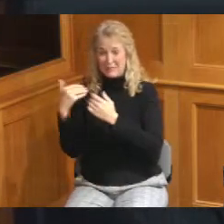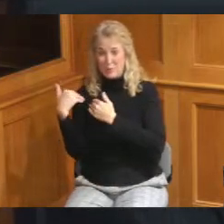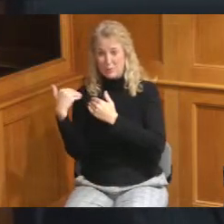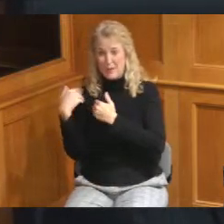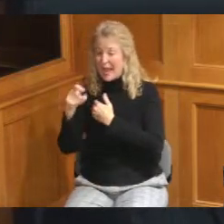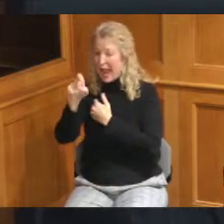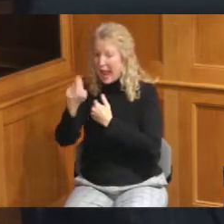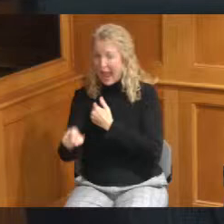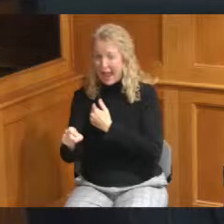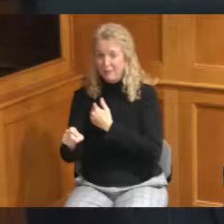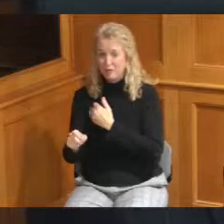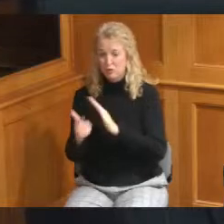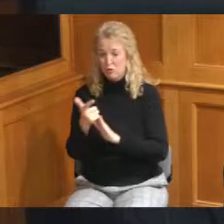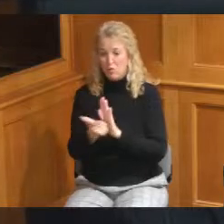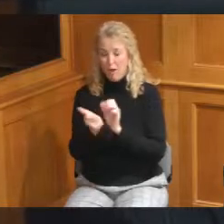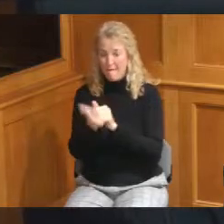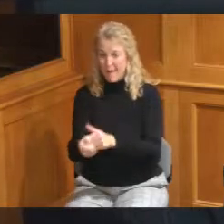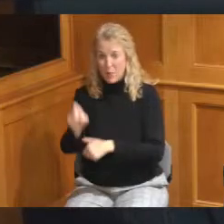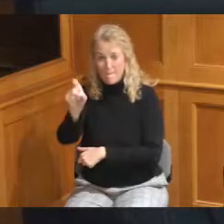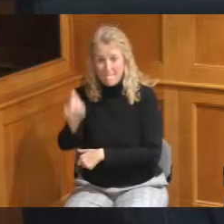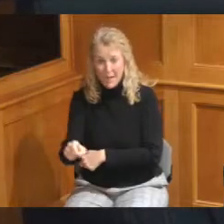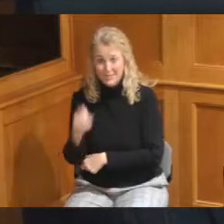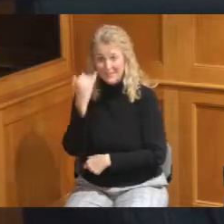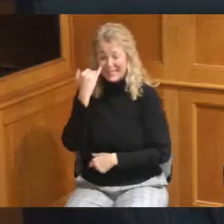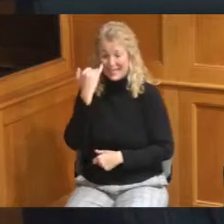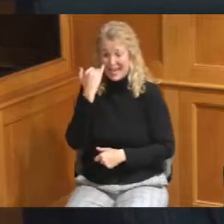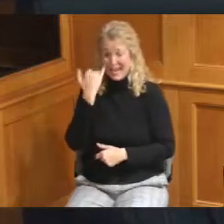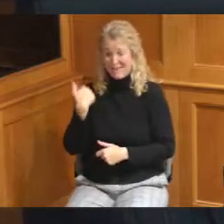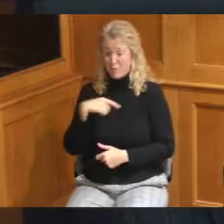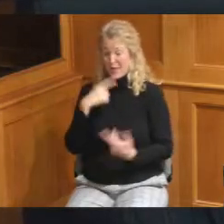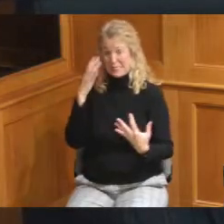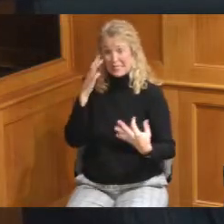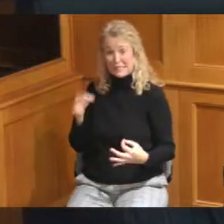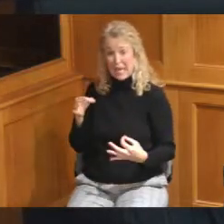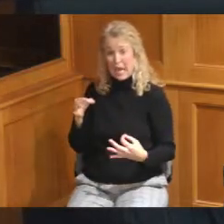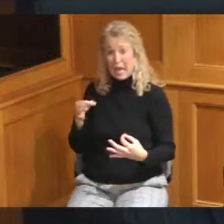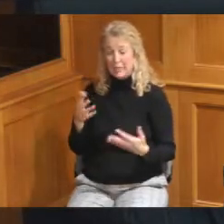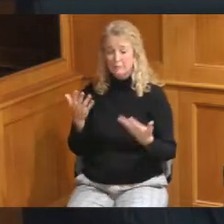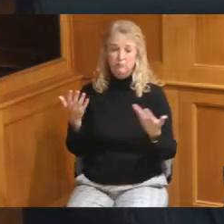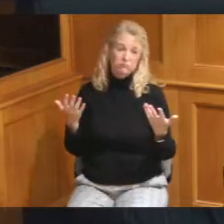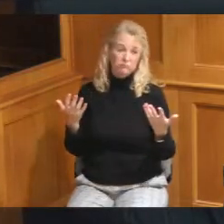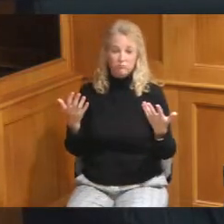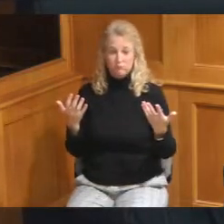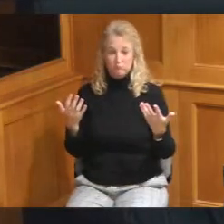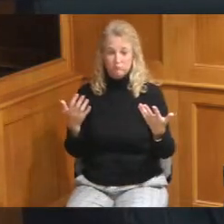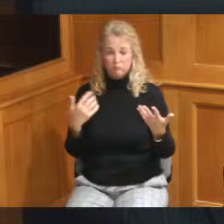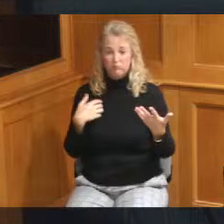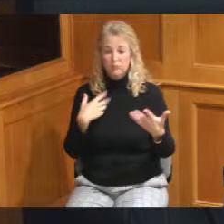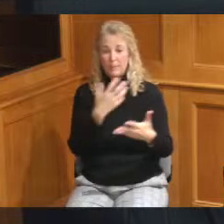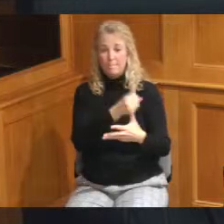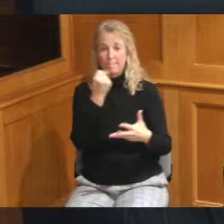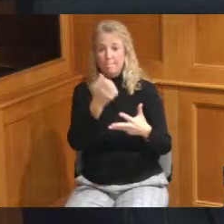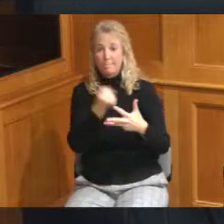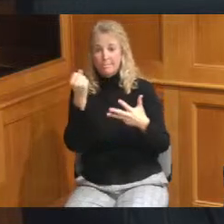And if we were not to do these things, and we were to take too much for the